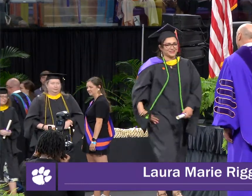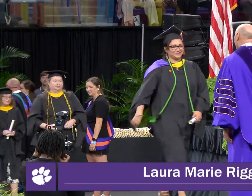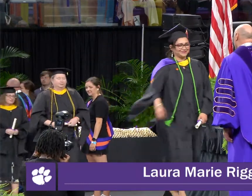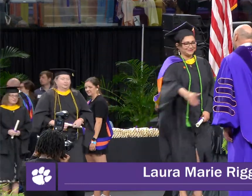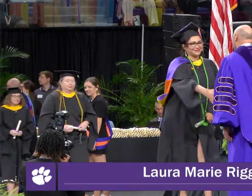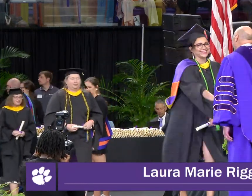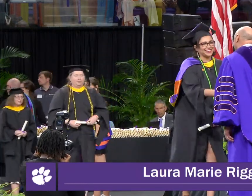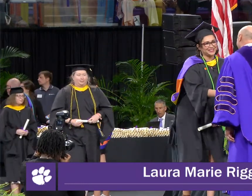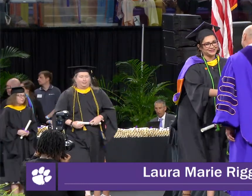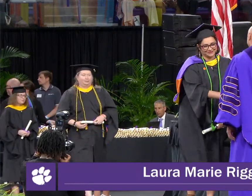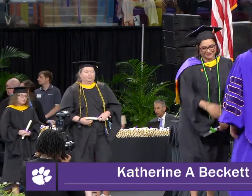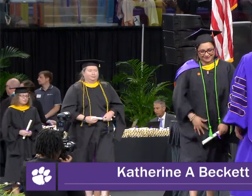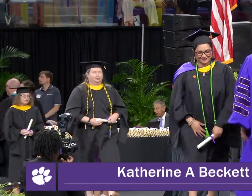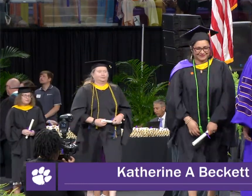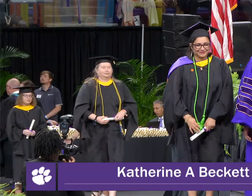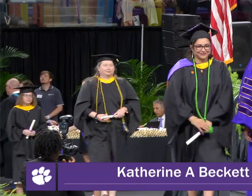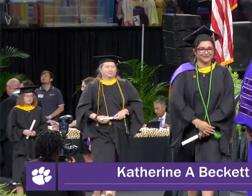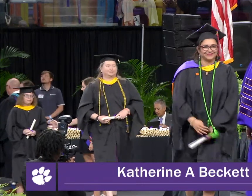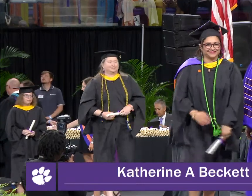Basume